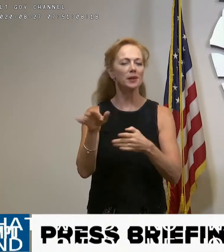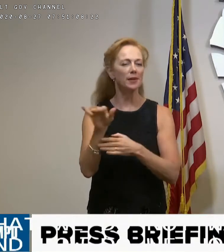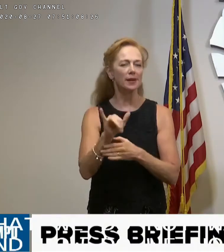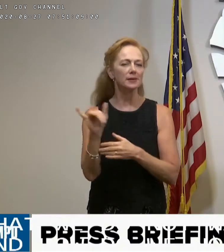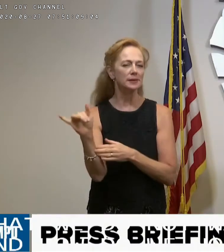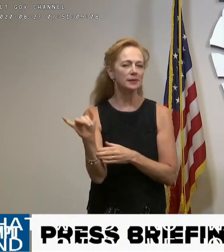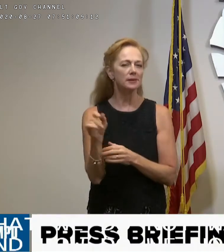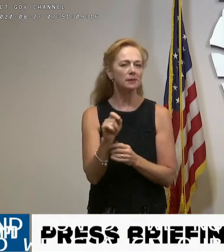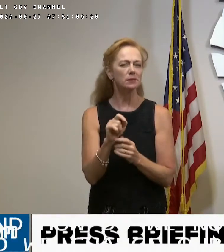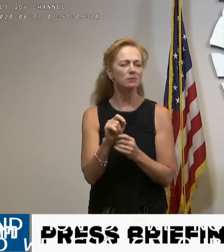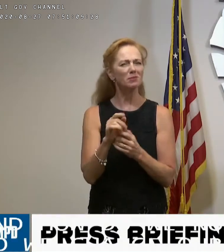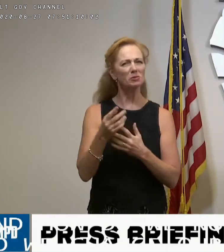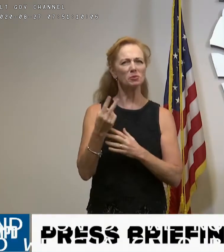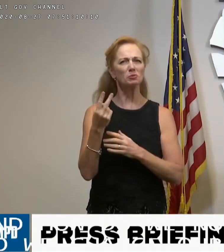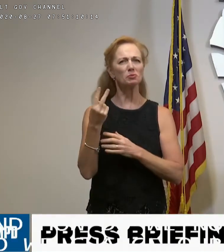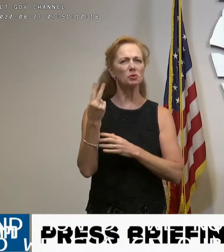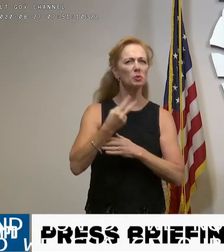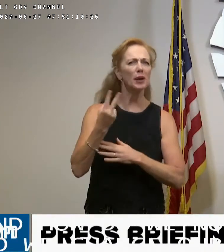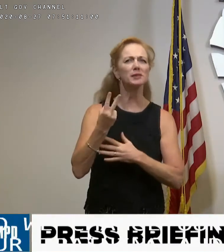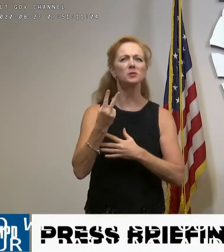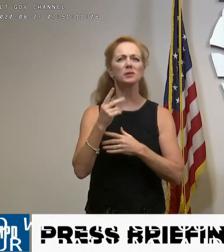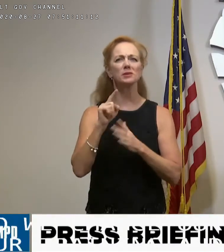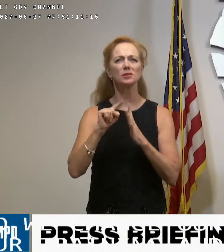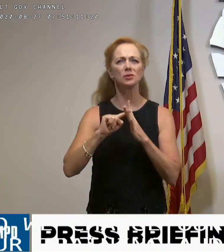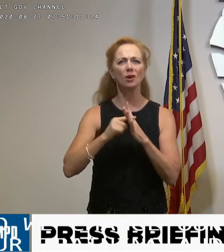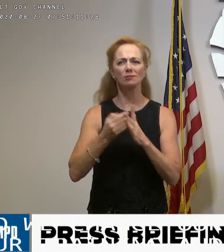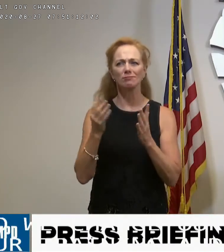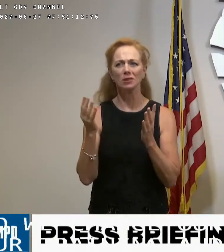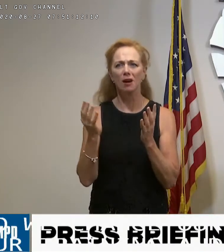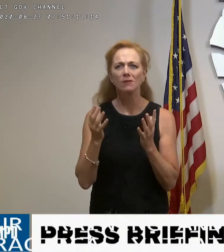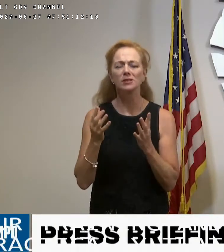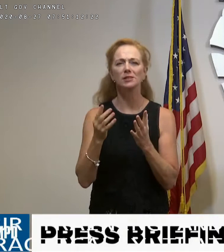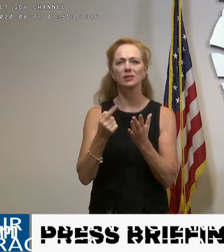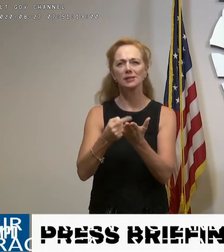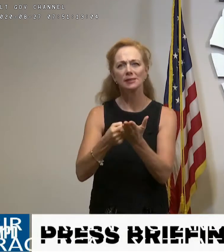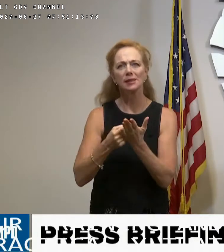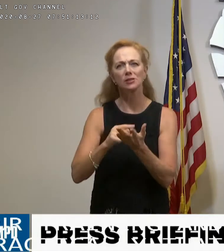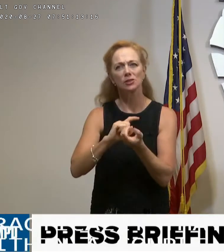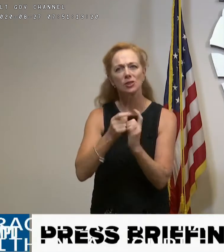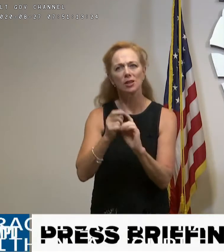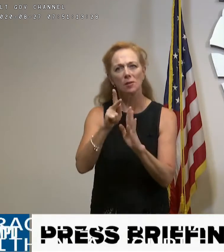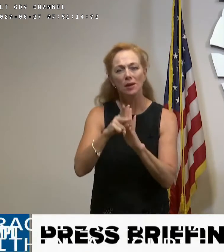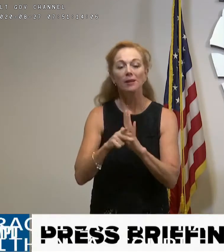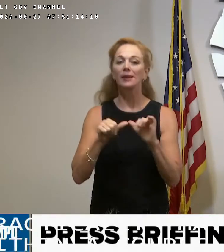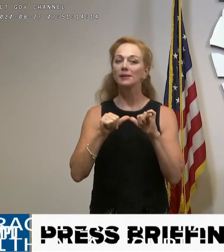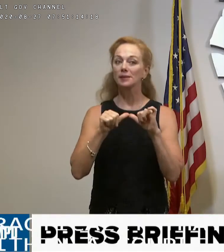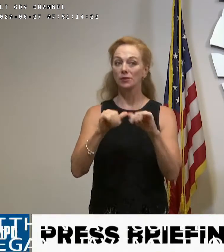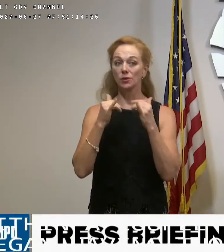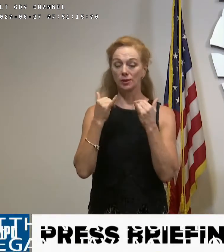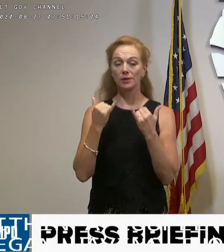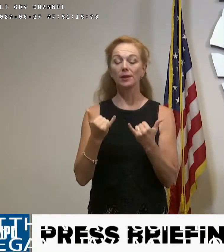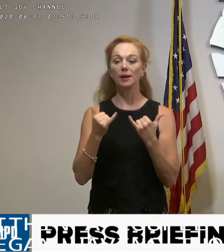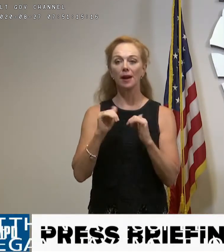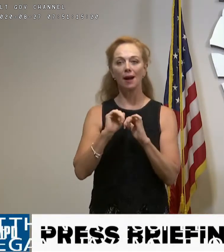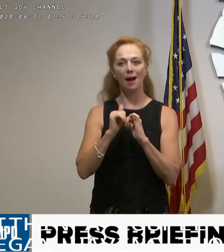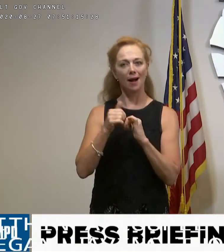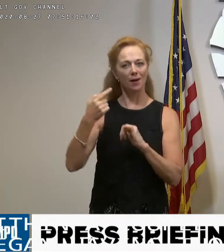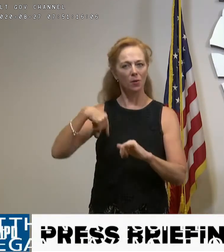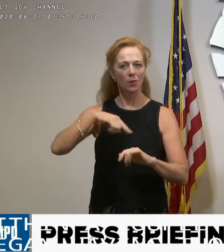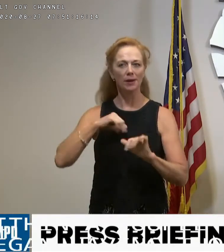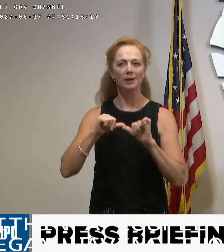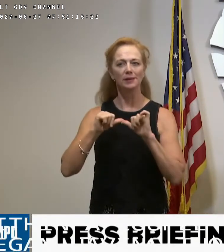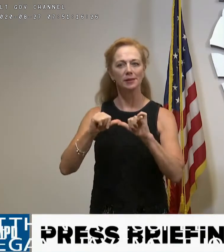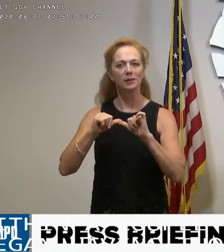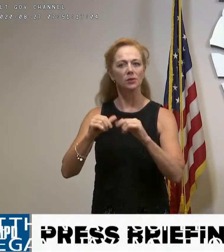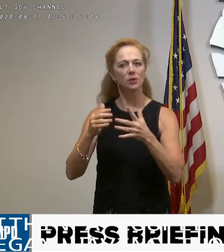practically that same, within a couple of days we began having those conversations, and they continue to this day on how we